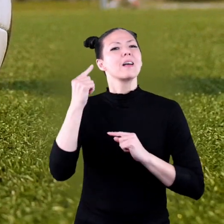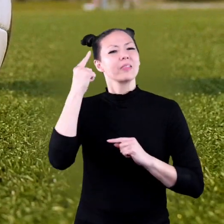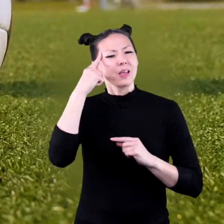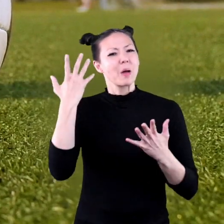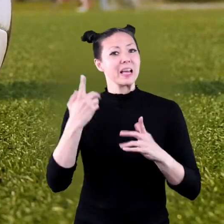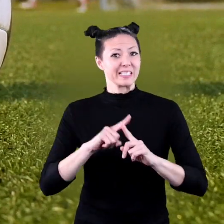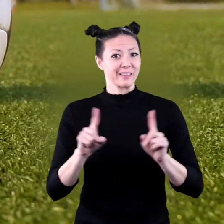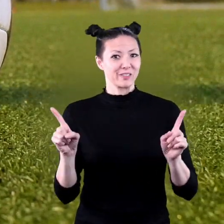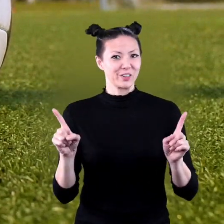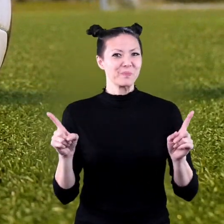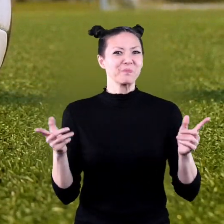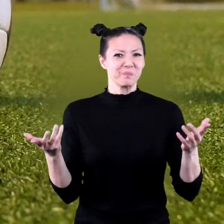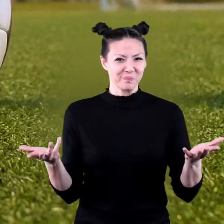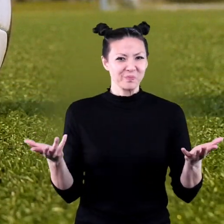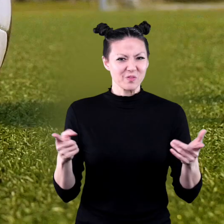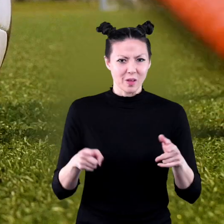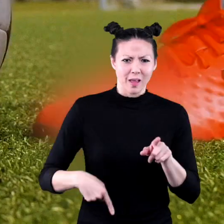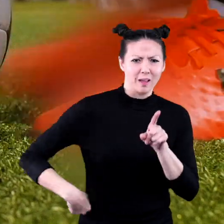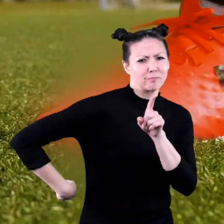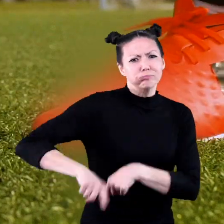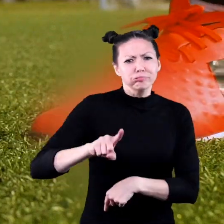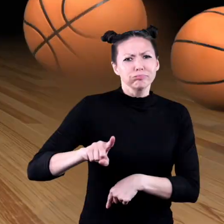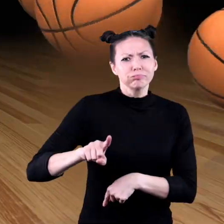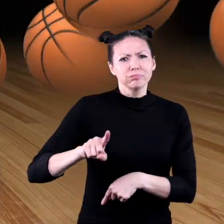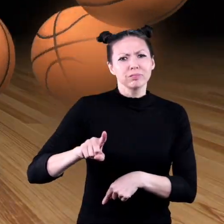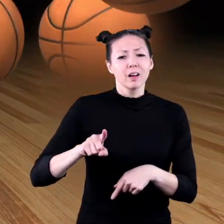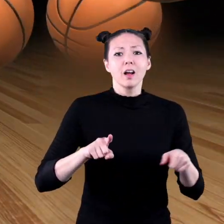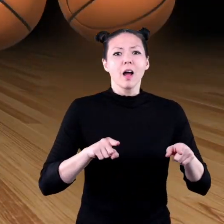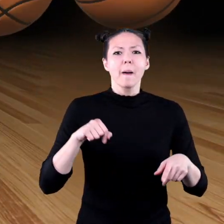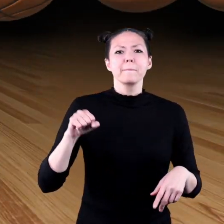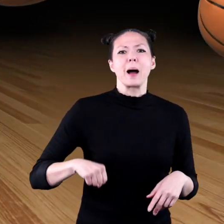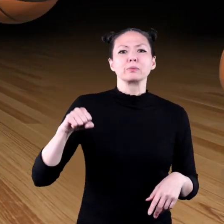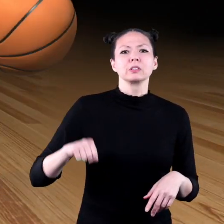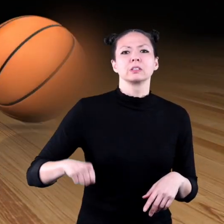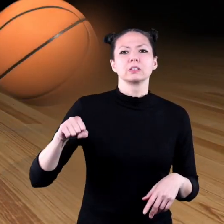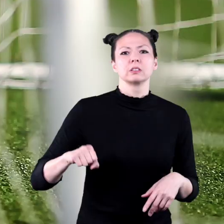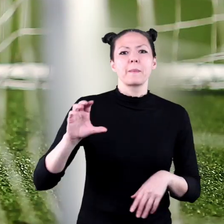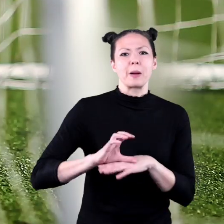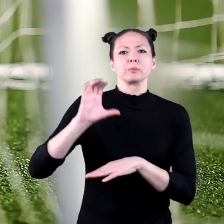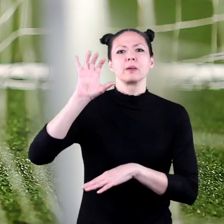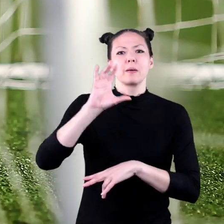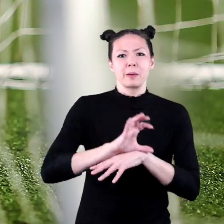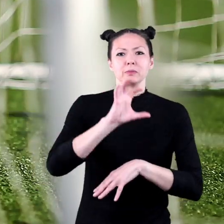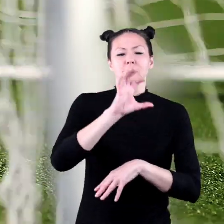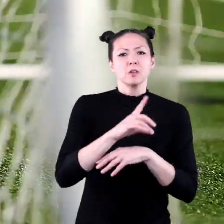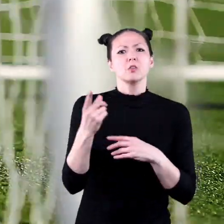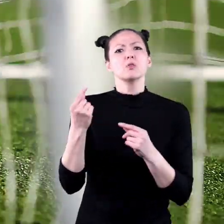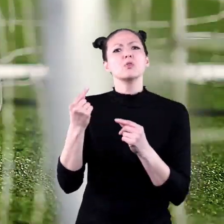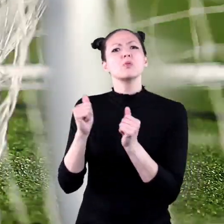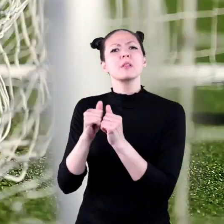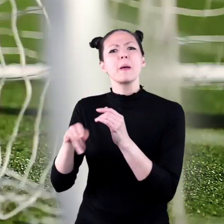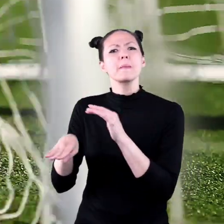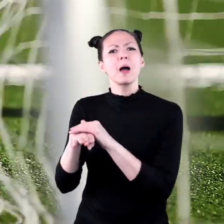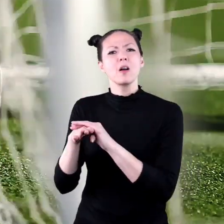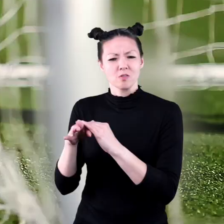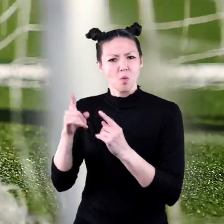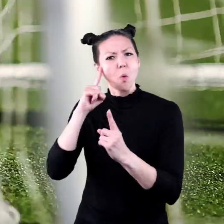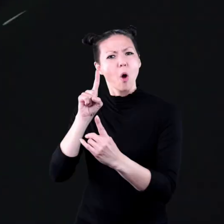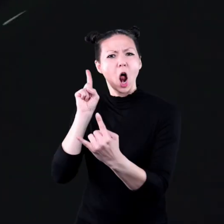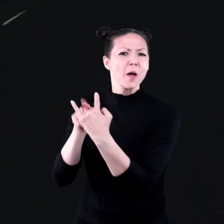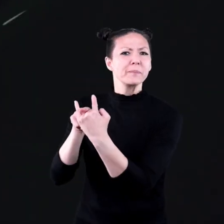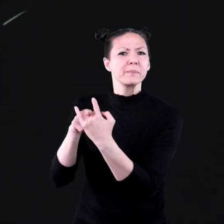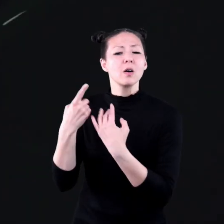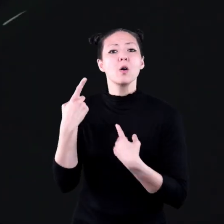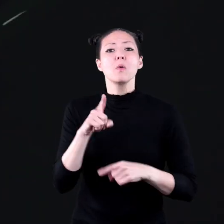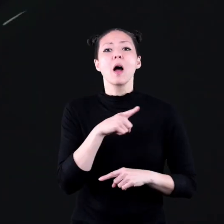thought about the differences. You kick a soccer ball, but you bounce a basketball. You try to get a soccer ball into a goal on the